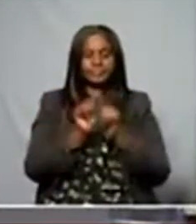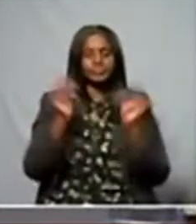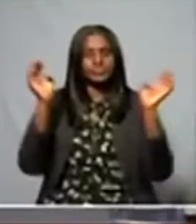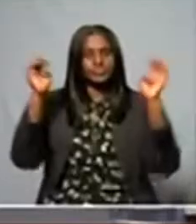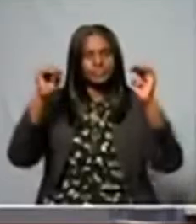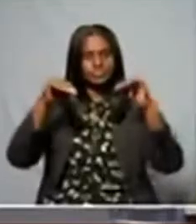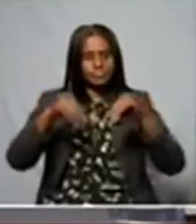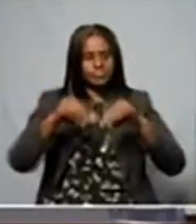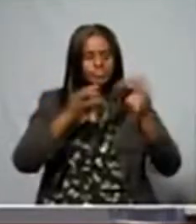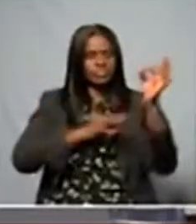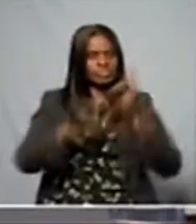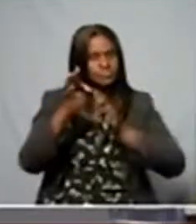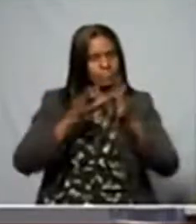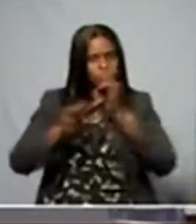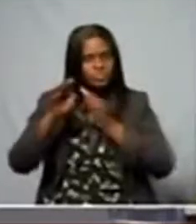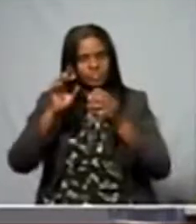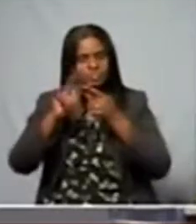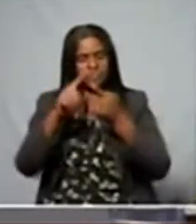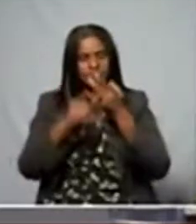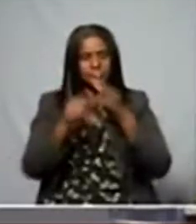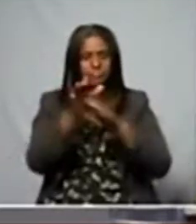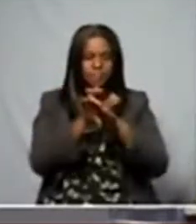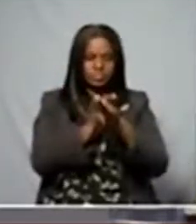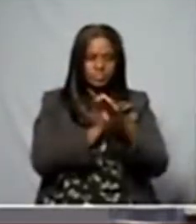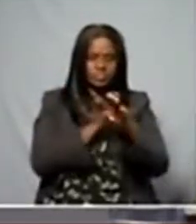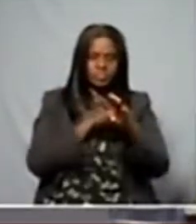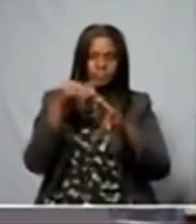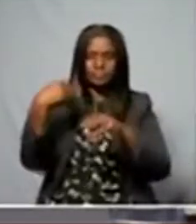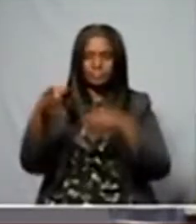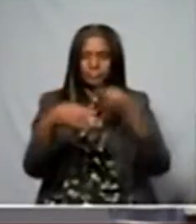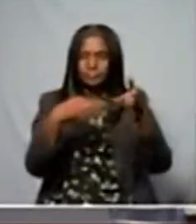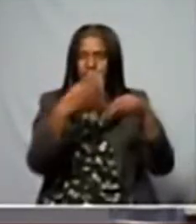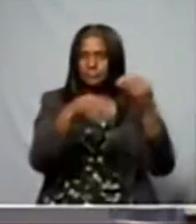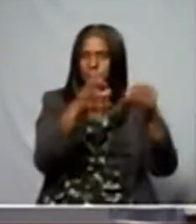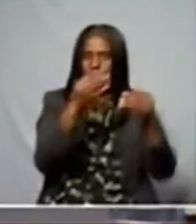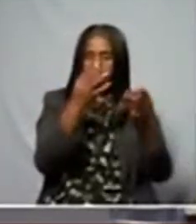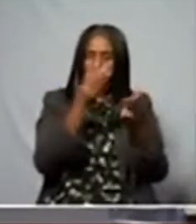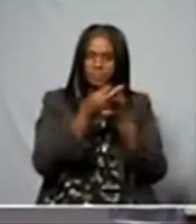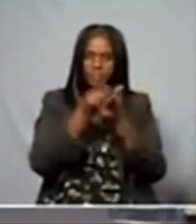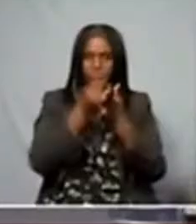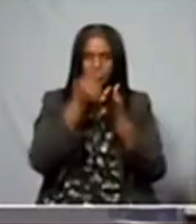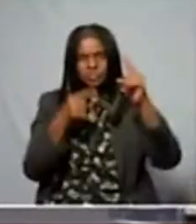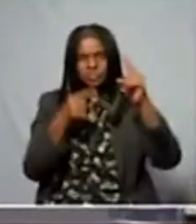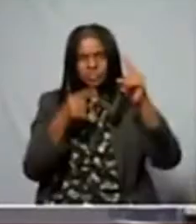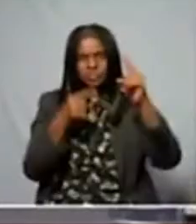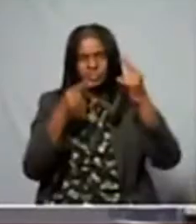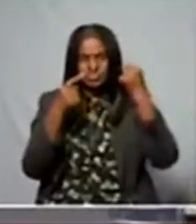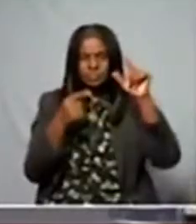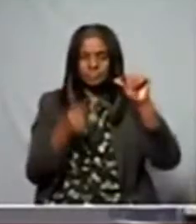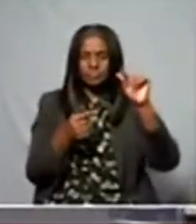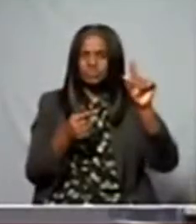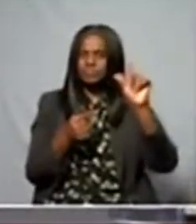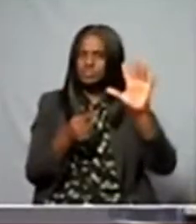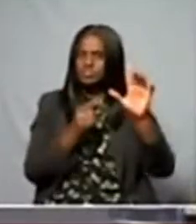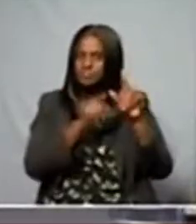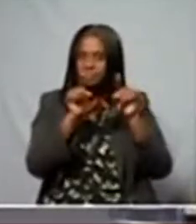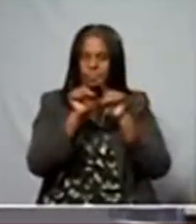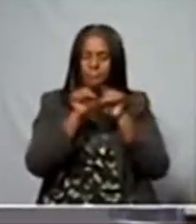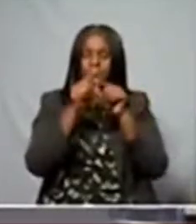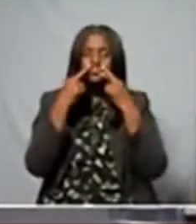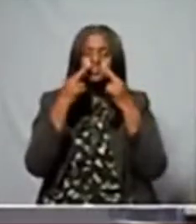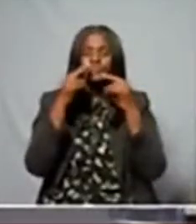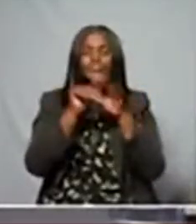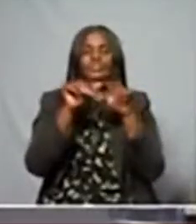was attributed to the slow disbursement of funds for Q1 of 2025, resulting in